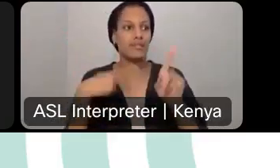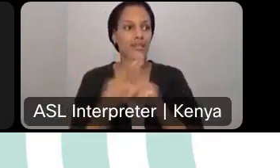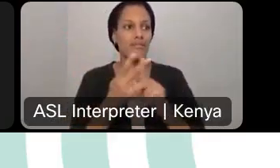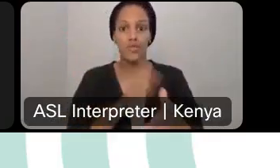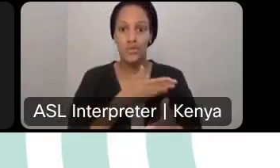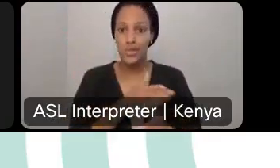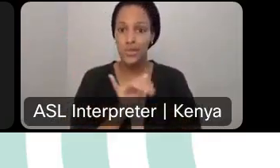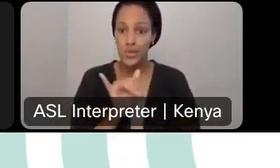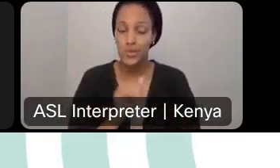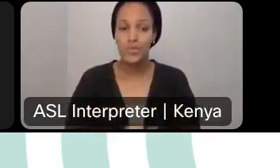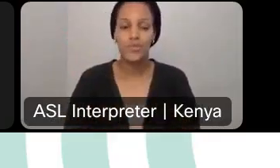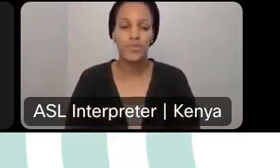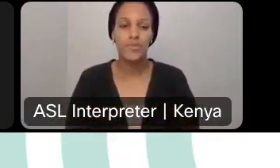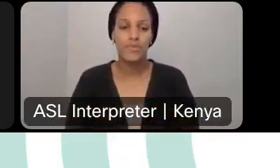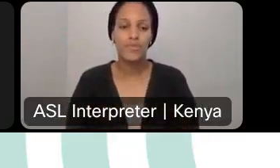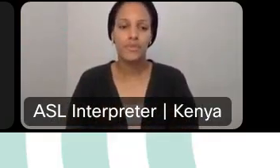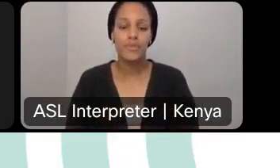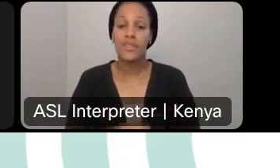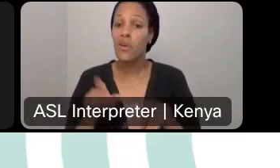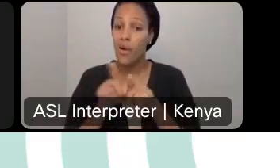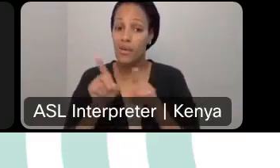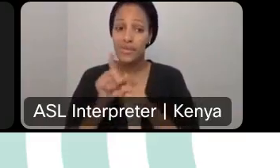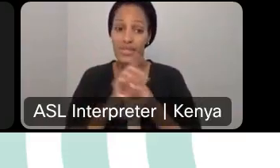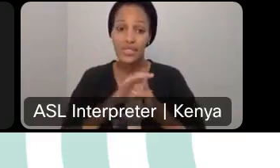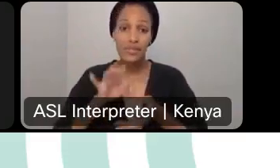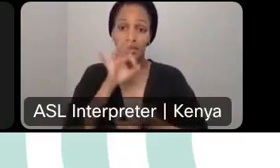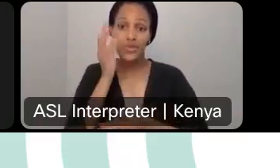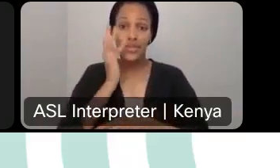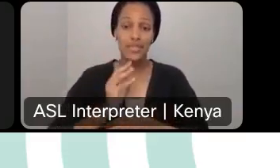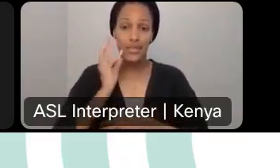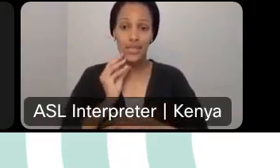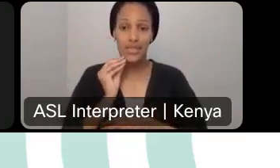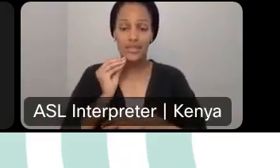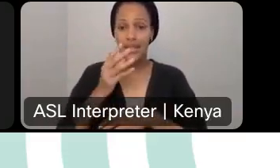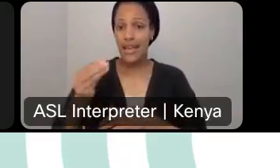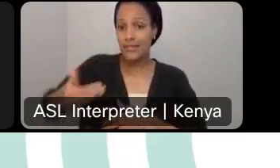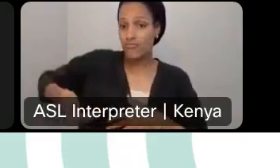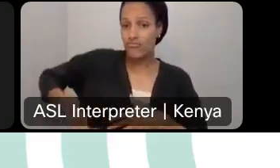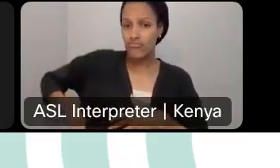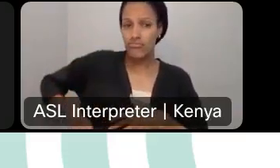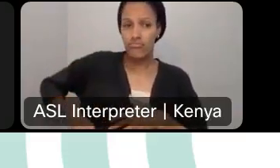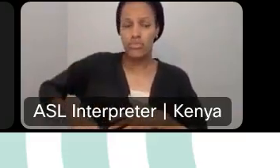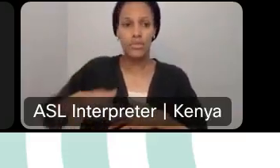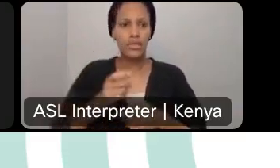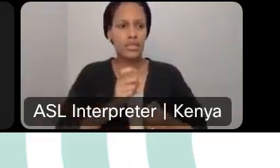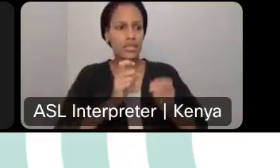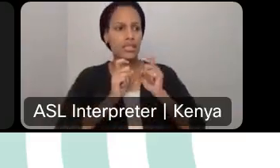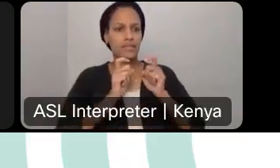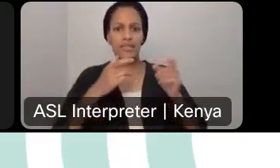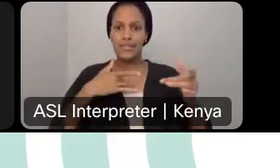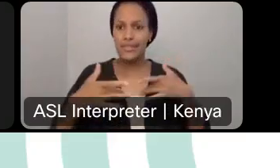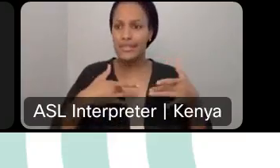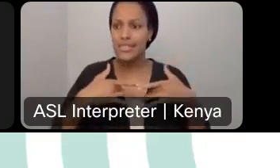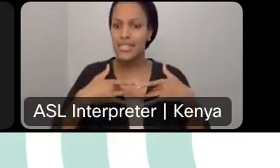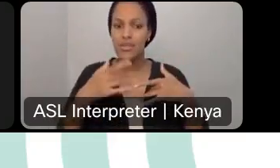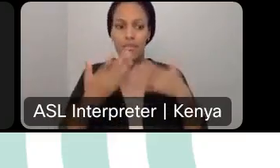Also, spiritual experiences, intuition, special gifts or sensitivity, or hearing inner